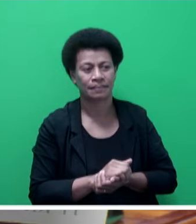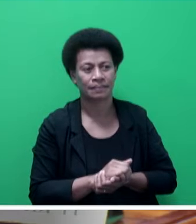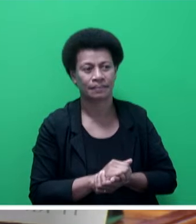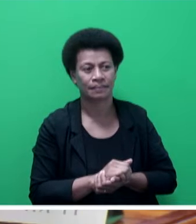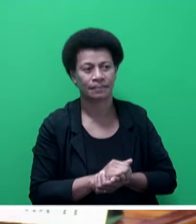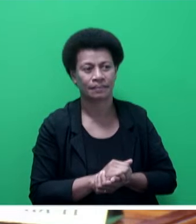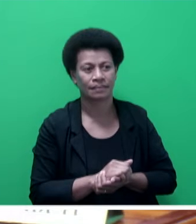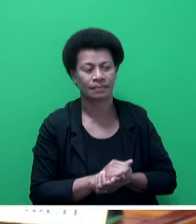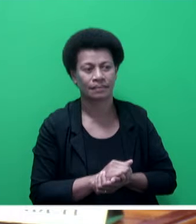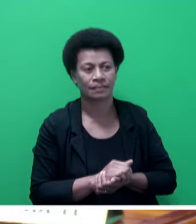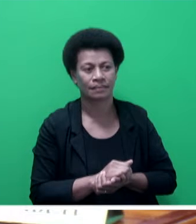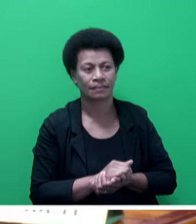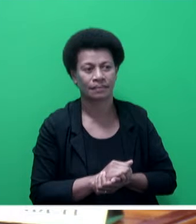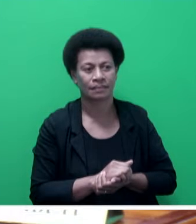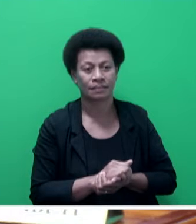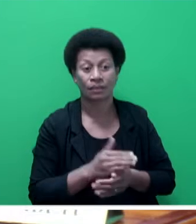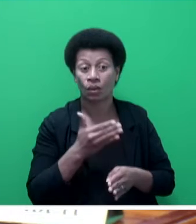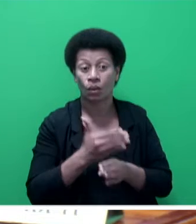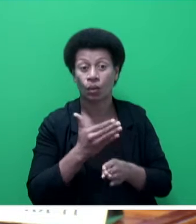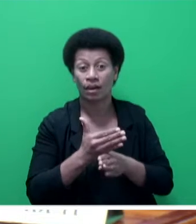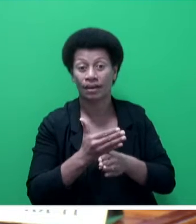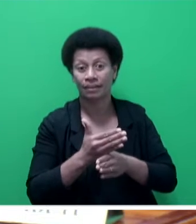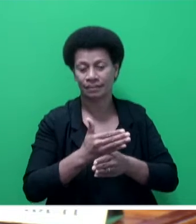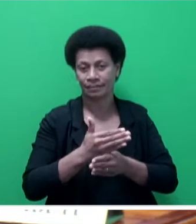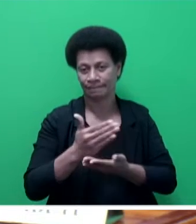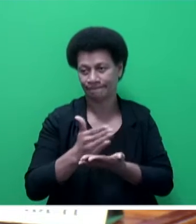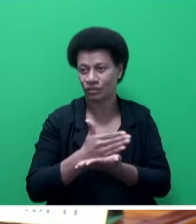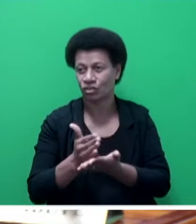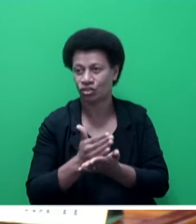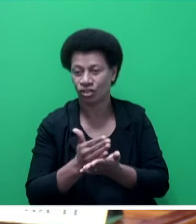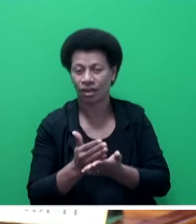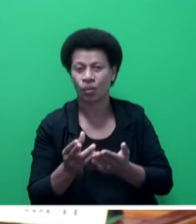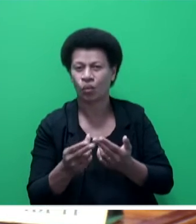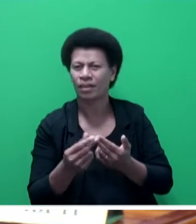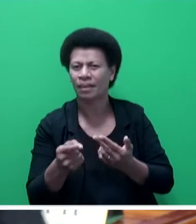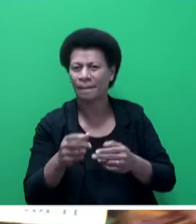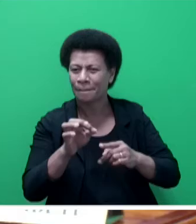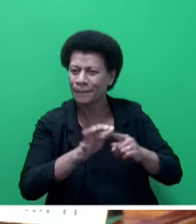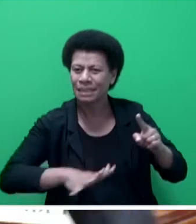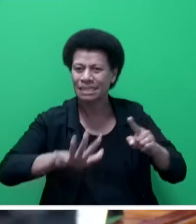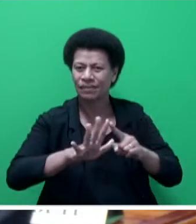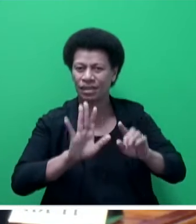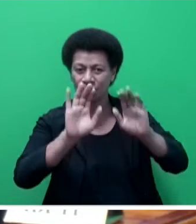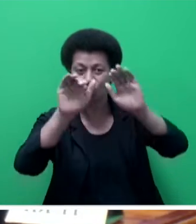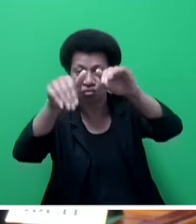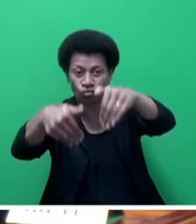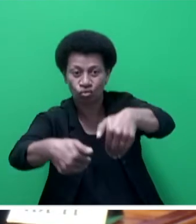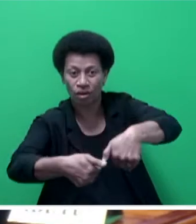This work is shared between the Pacific Tsunami Warning Center, the Ministry